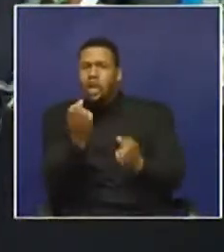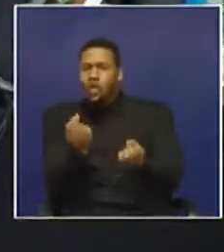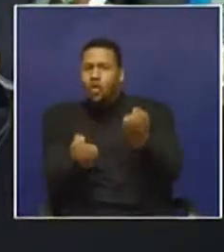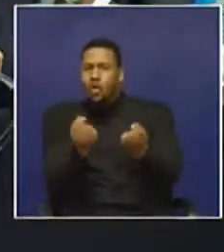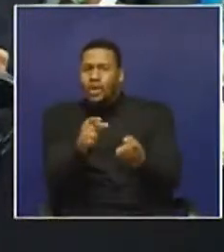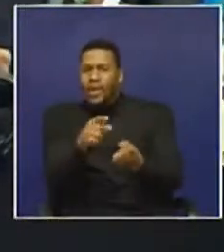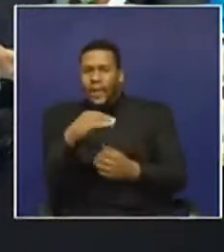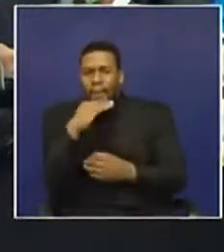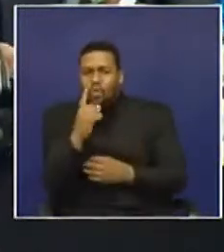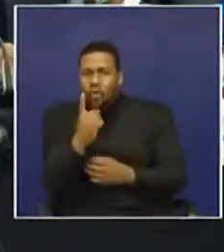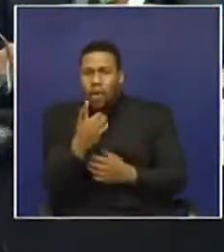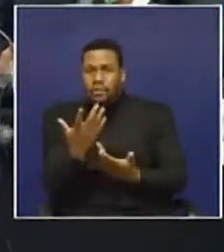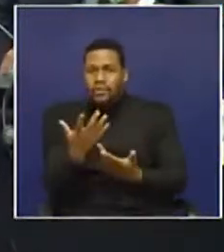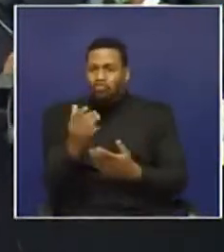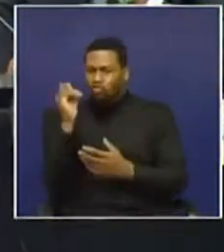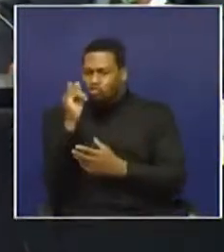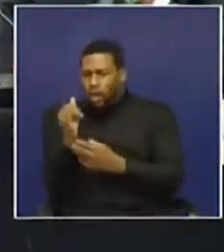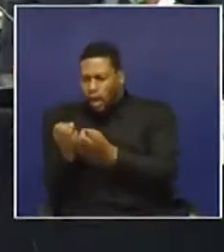of judges,